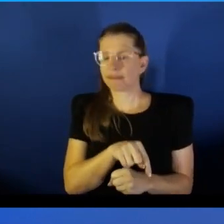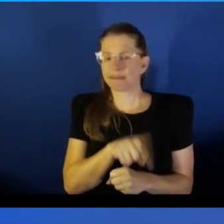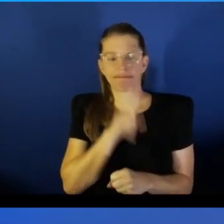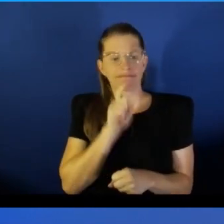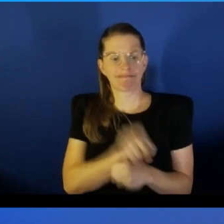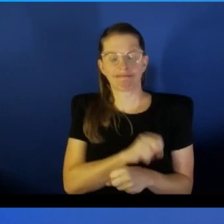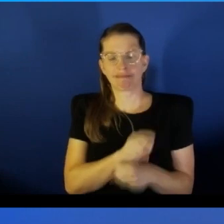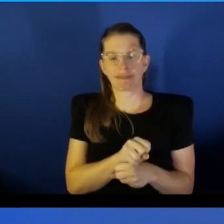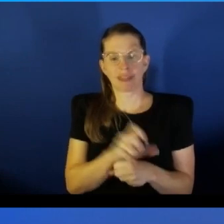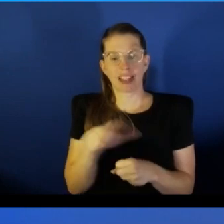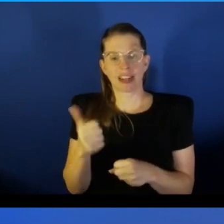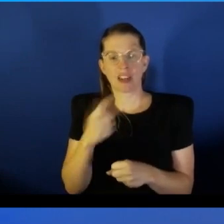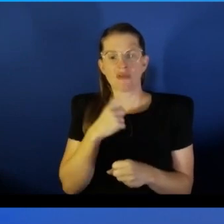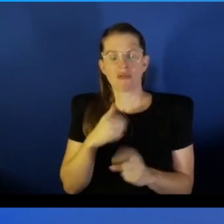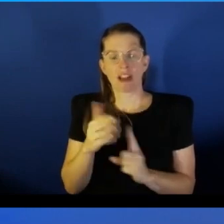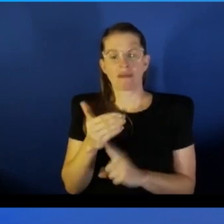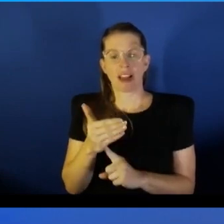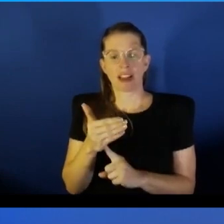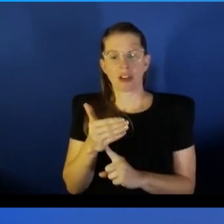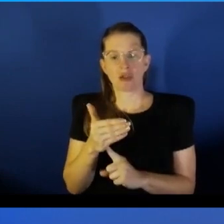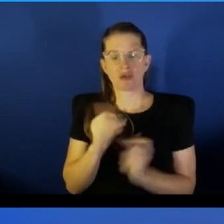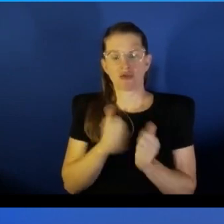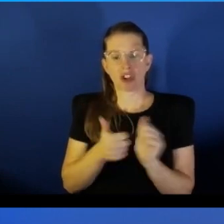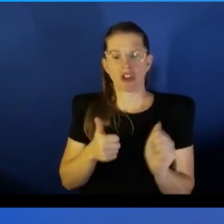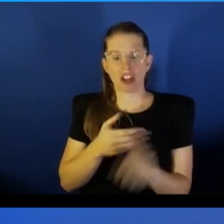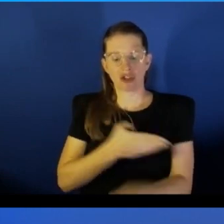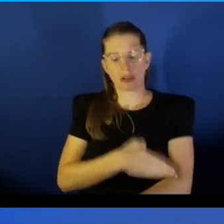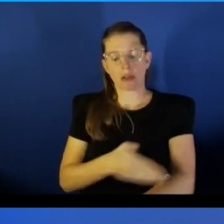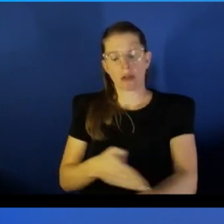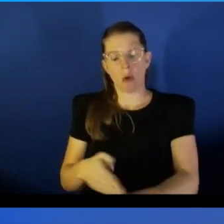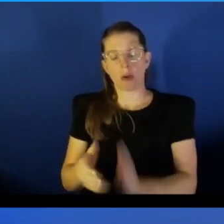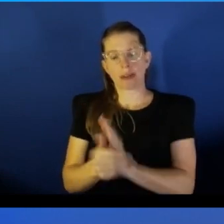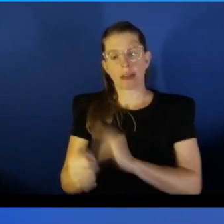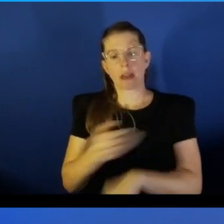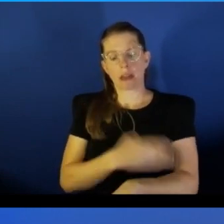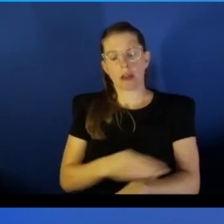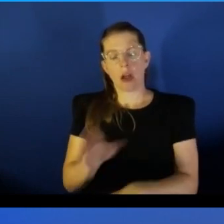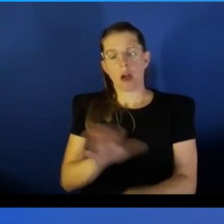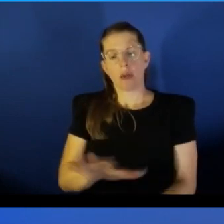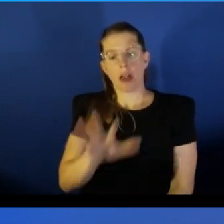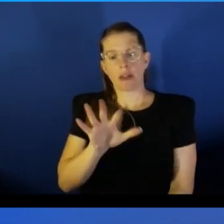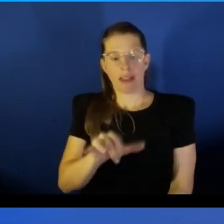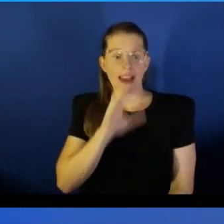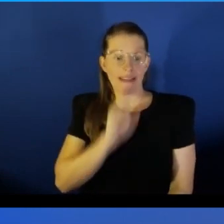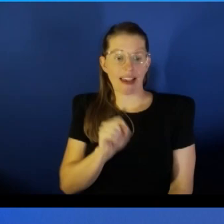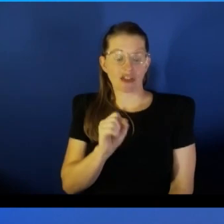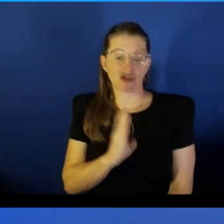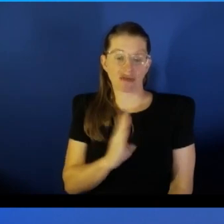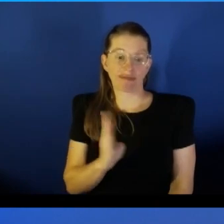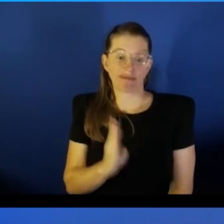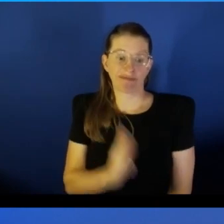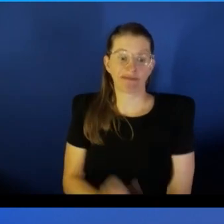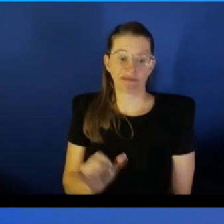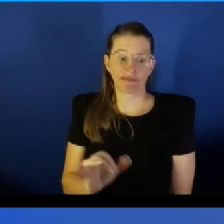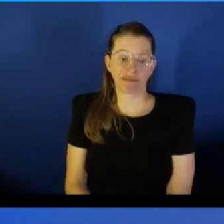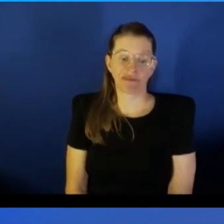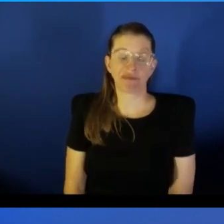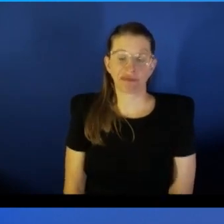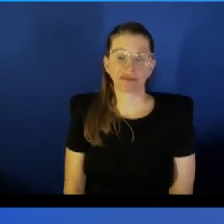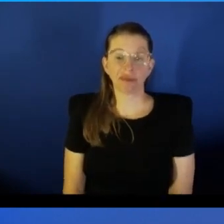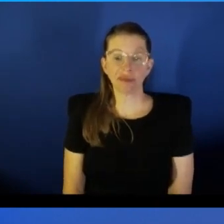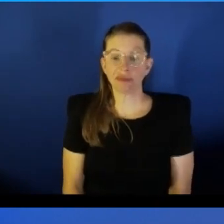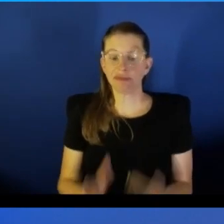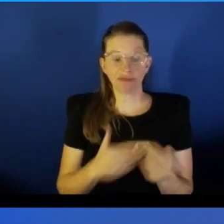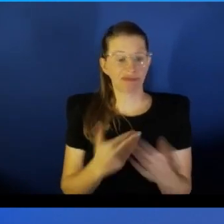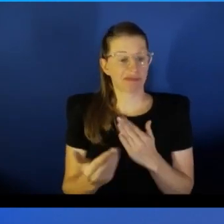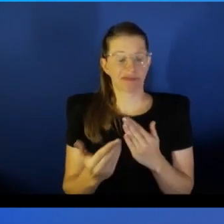another red flag for autism is regression or loss of skills about that age range too. And so regardless of vaccination, it's